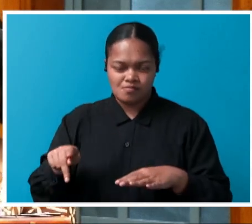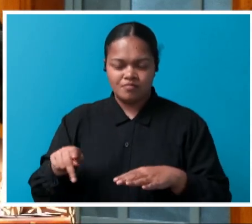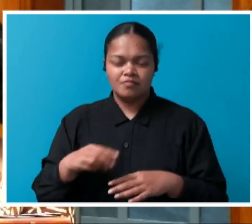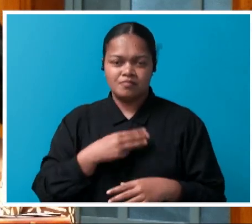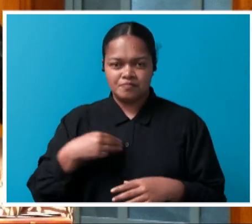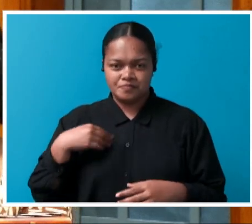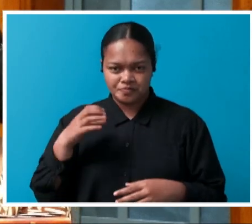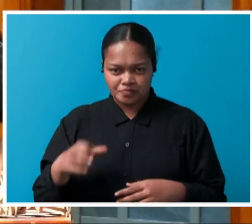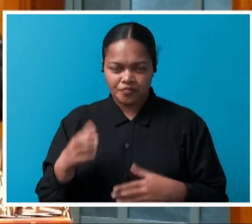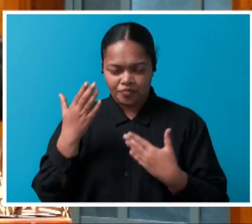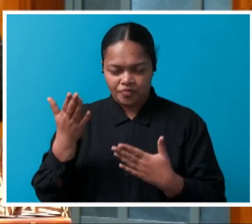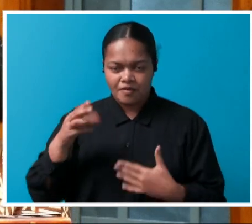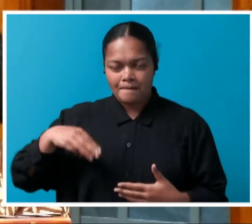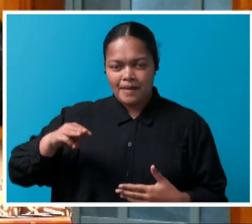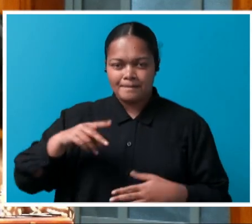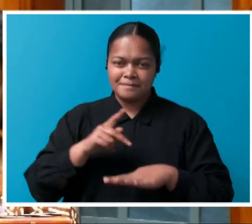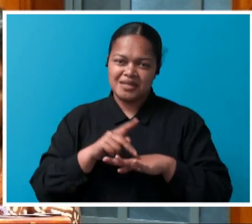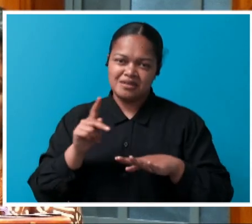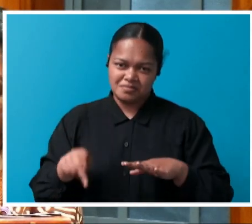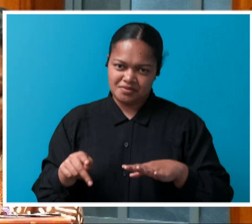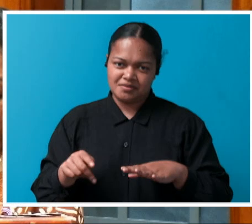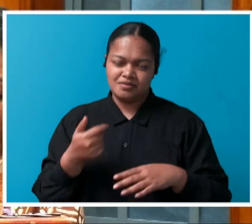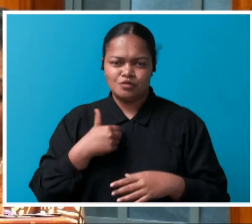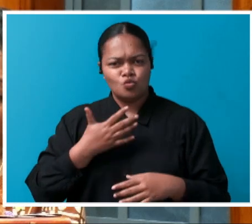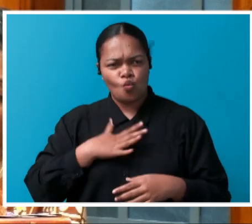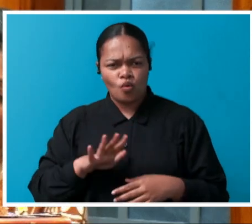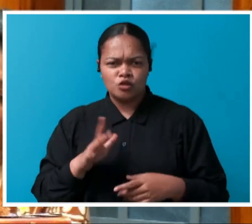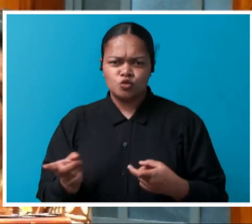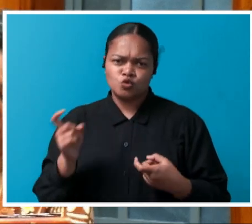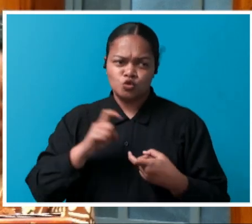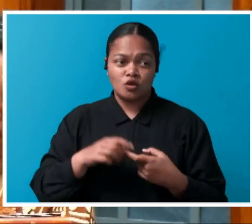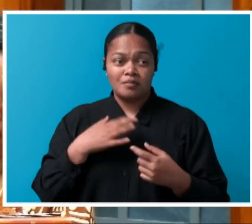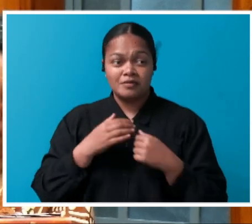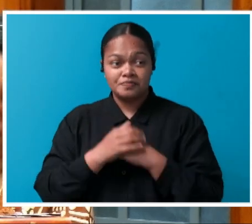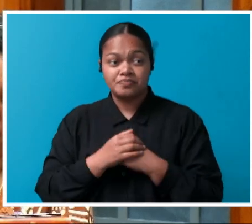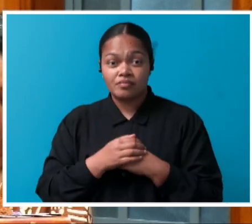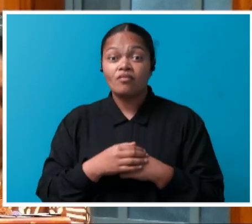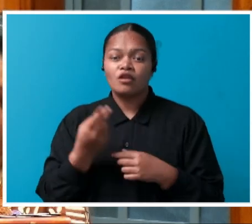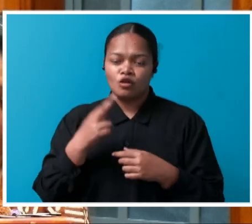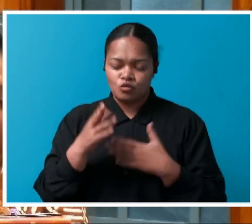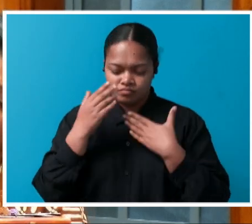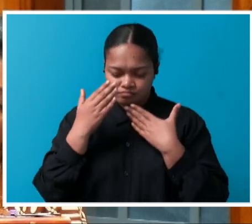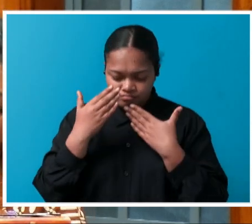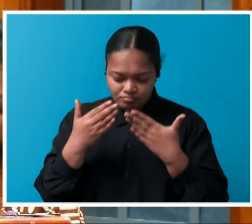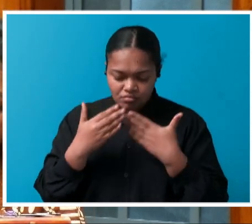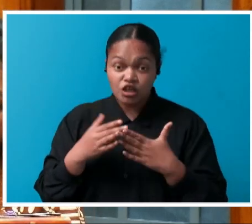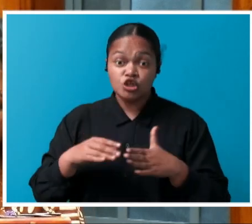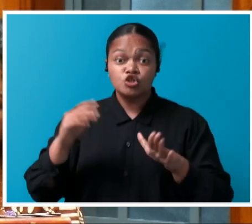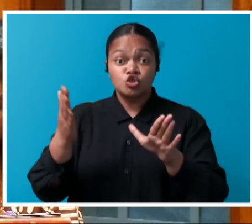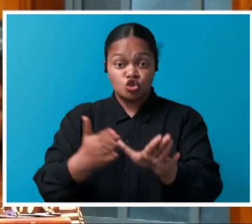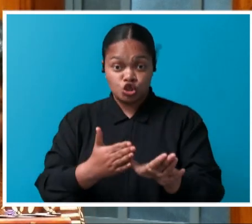Ministers, Honorable Members of Parliament. I'd like to join my colleagues in acknowledging the traditional owners of the land.